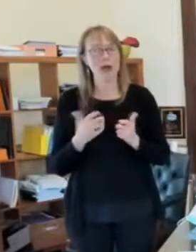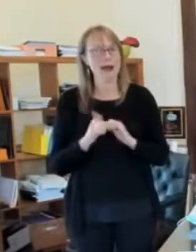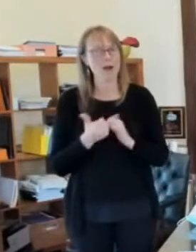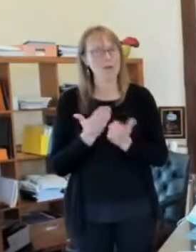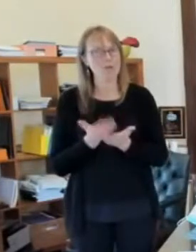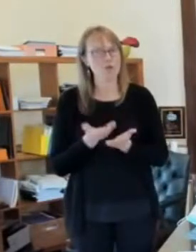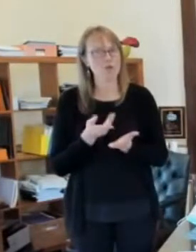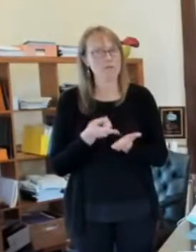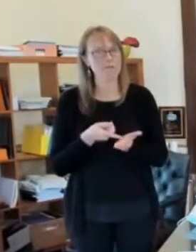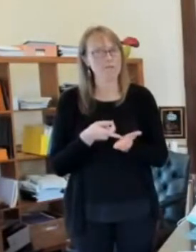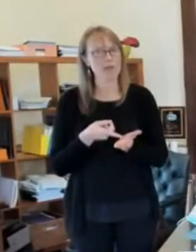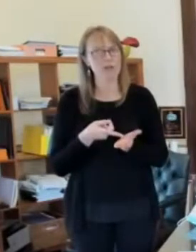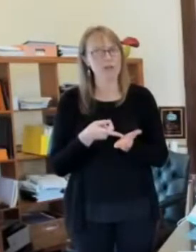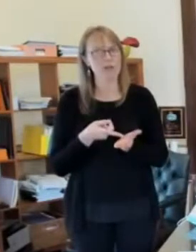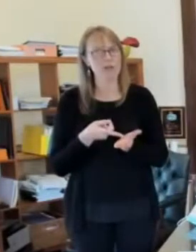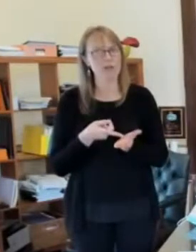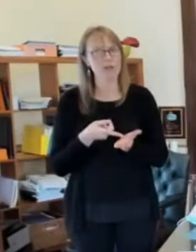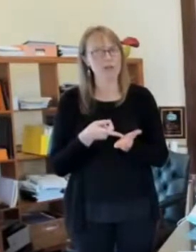gonna have to prove it